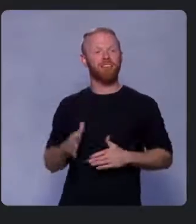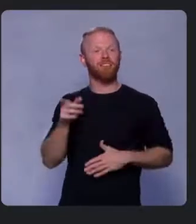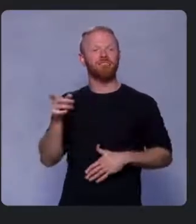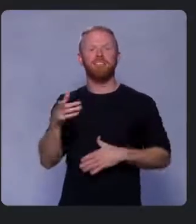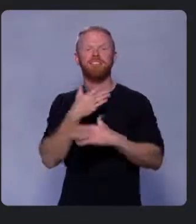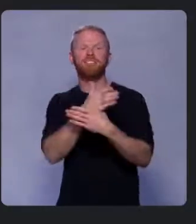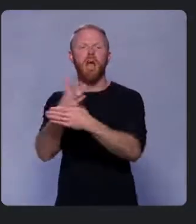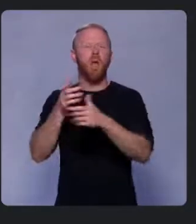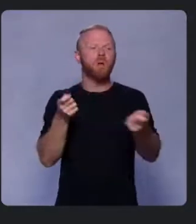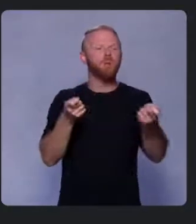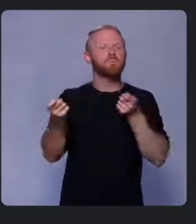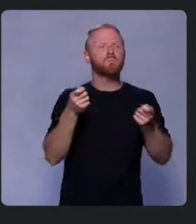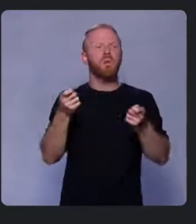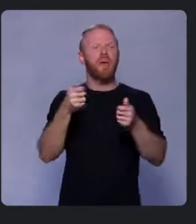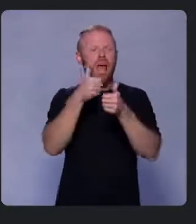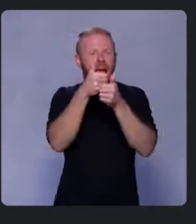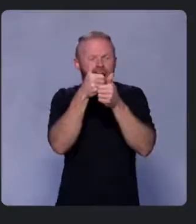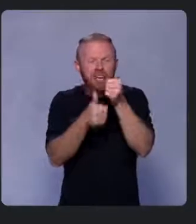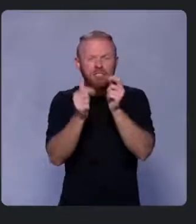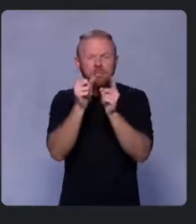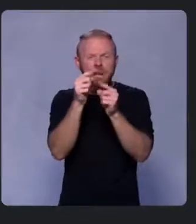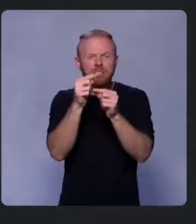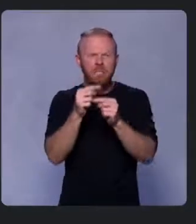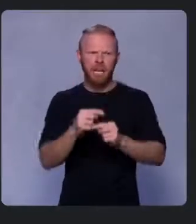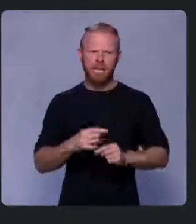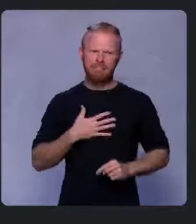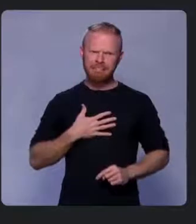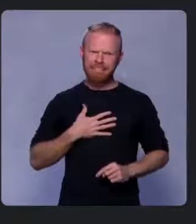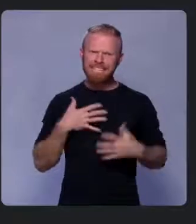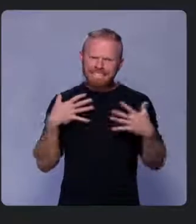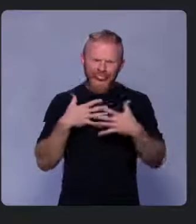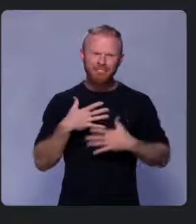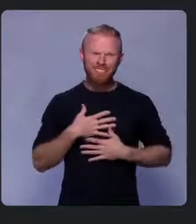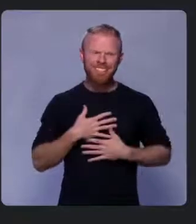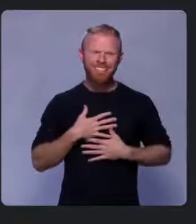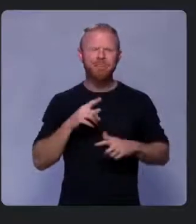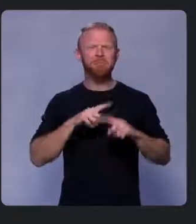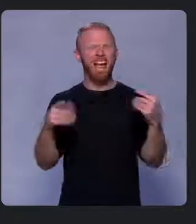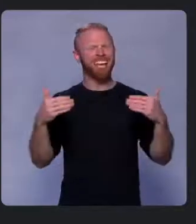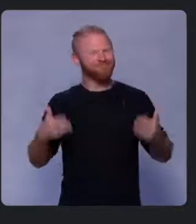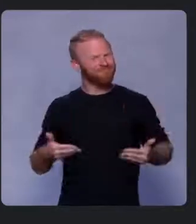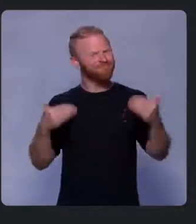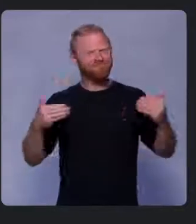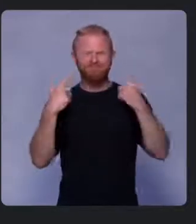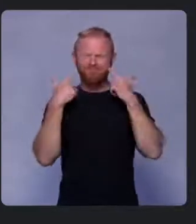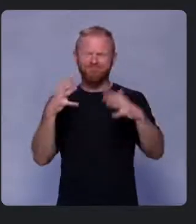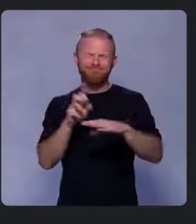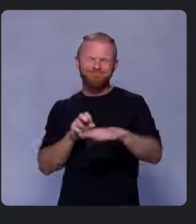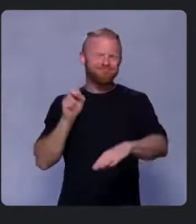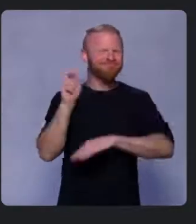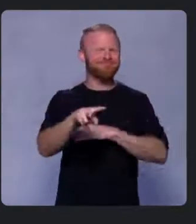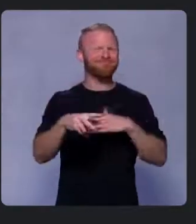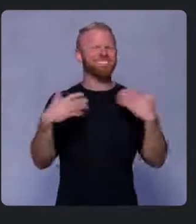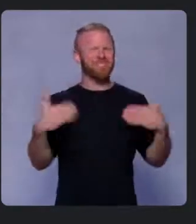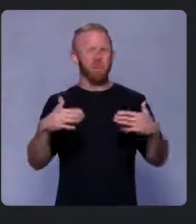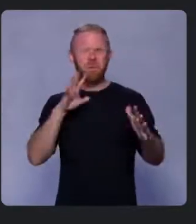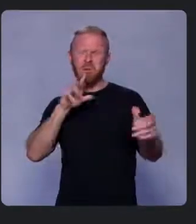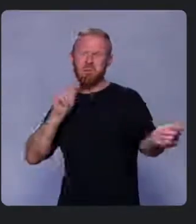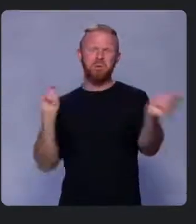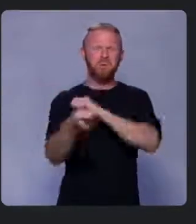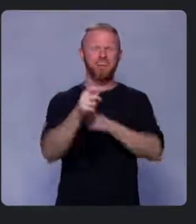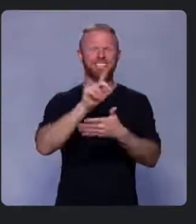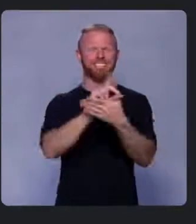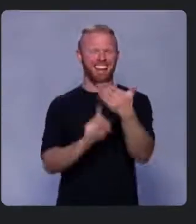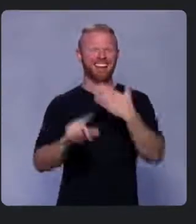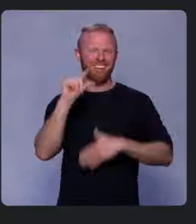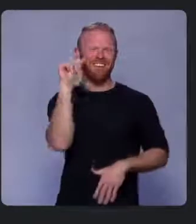of every pixel is terrifying. But that leap of faith is revolutionizing design